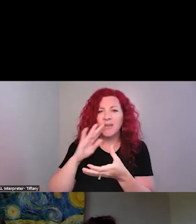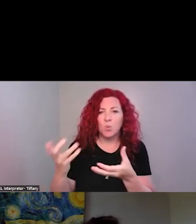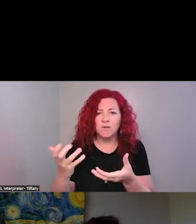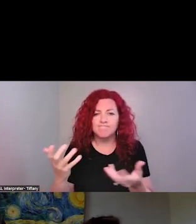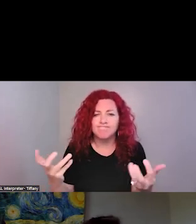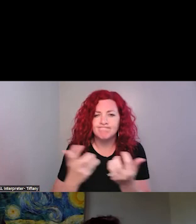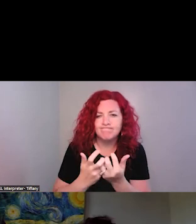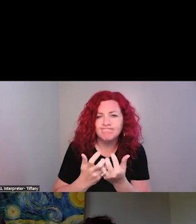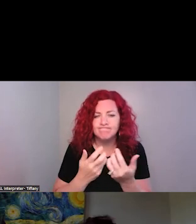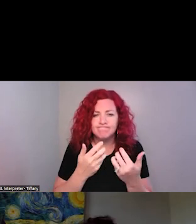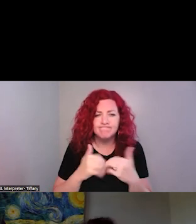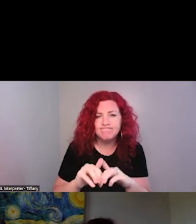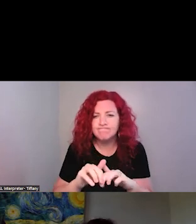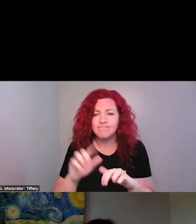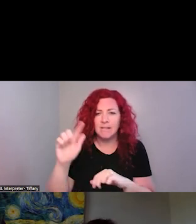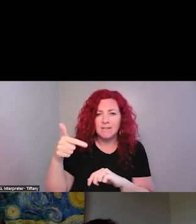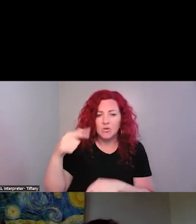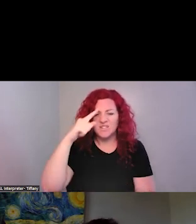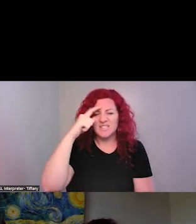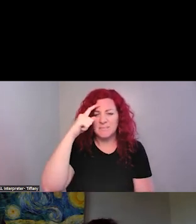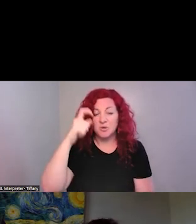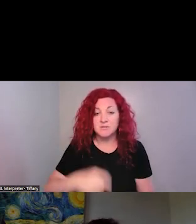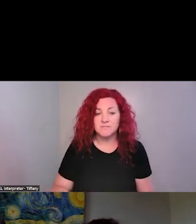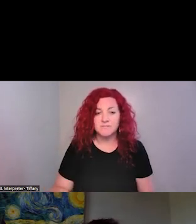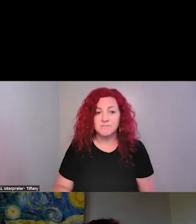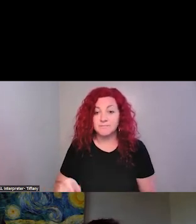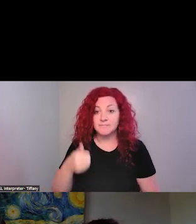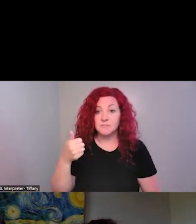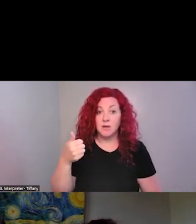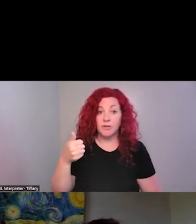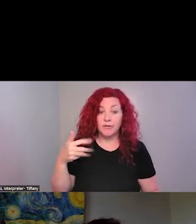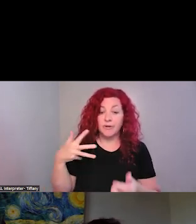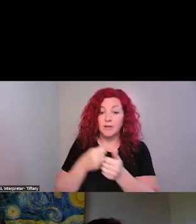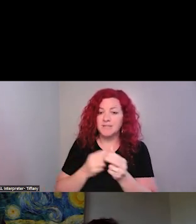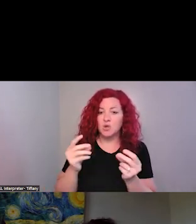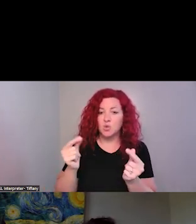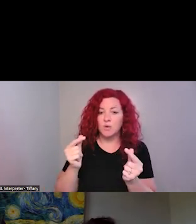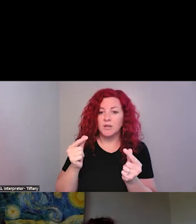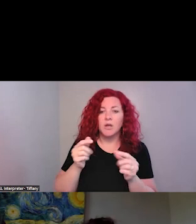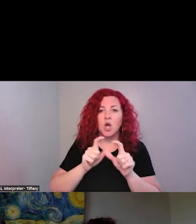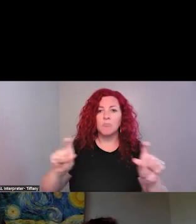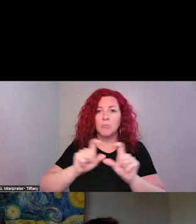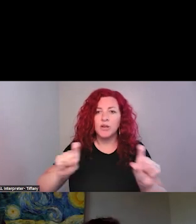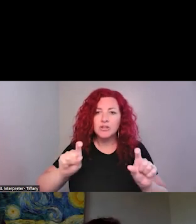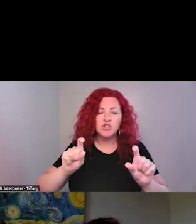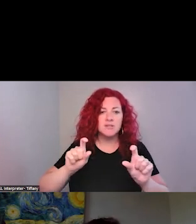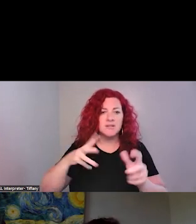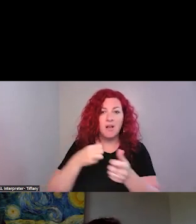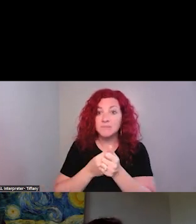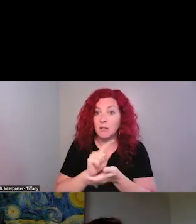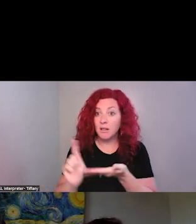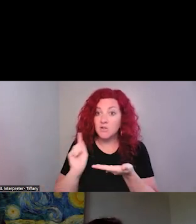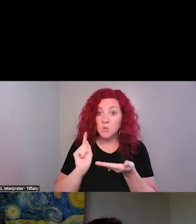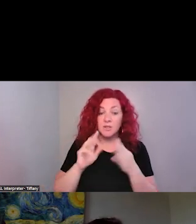and shape up later in the summer. The other update I wanted to give was a quick appropriations update. Last week, the